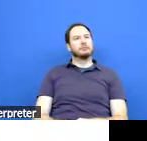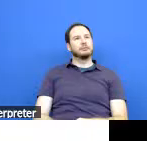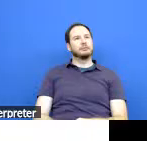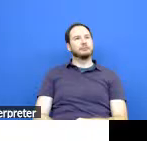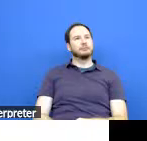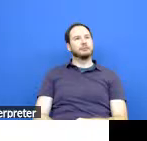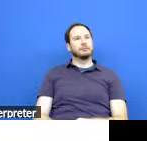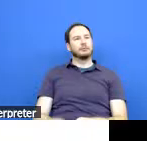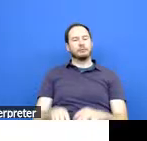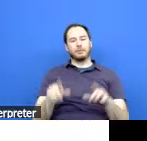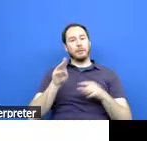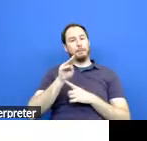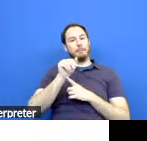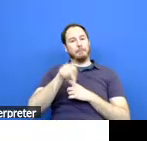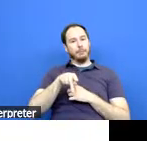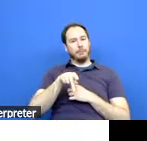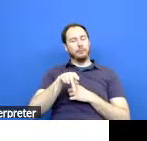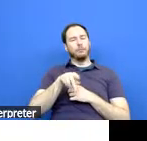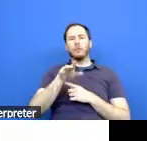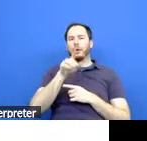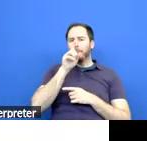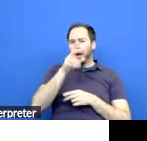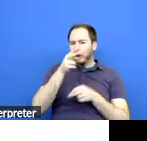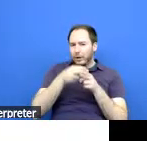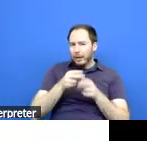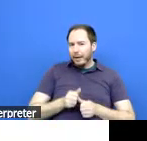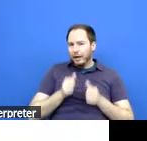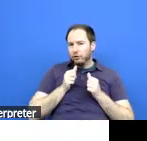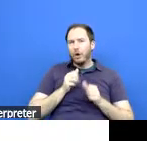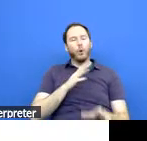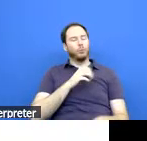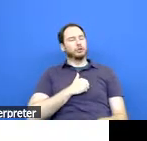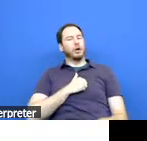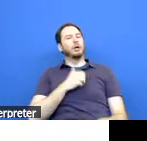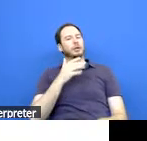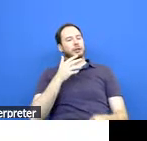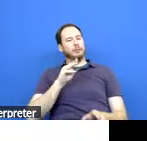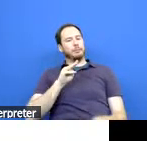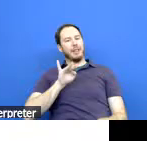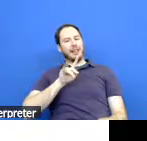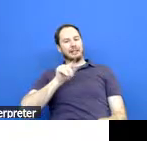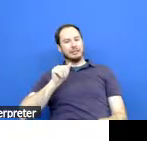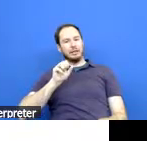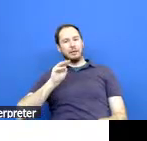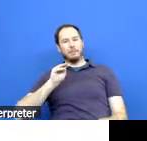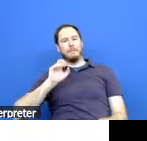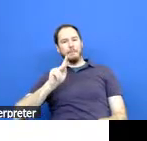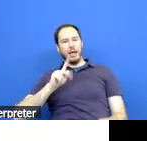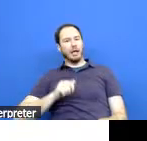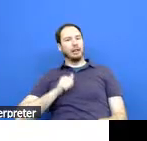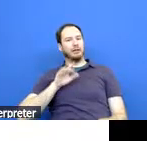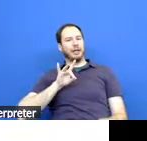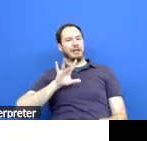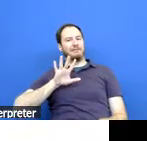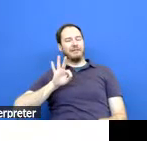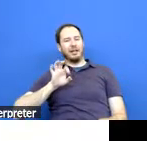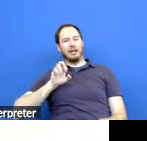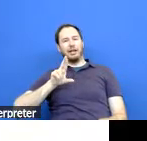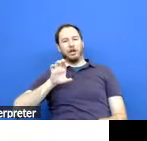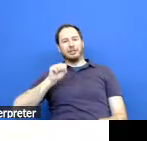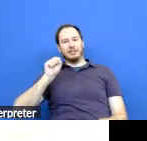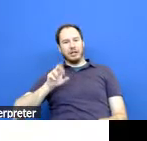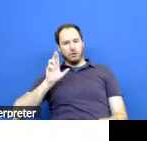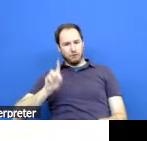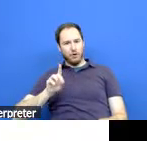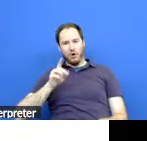On the map that was sent out to Can you give the, us your name and address? oh, my name is Melissa Mack, and I Great. live at 859 Erie Station